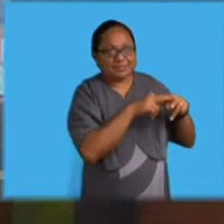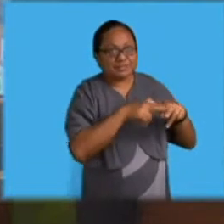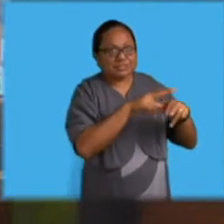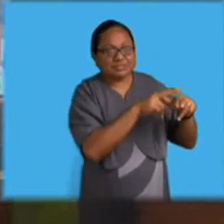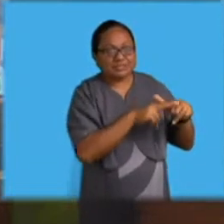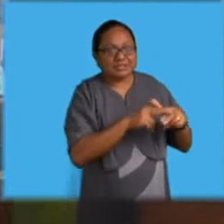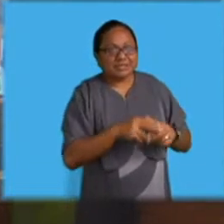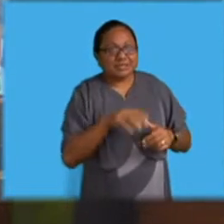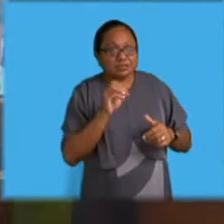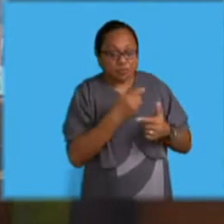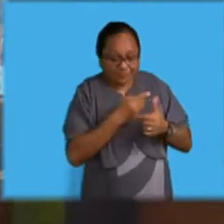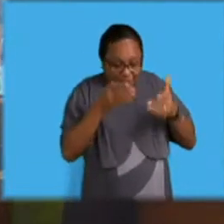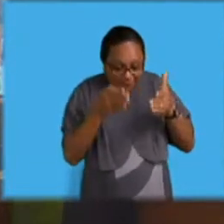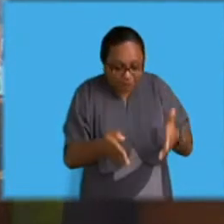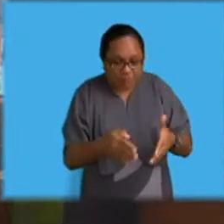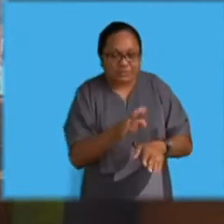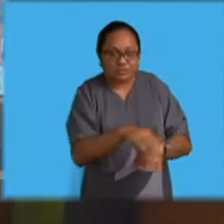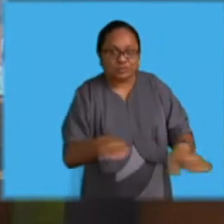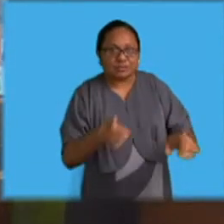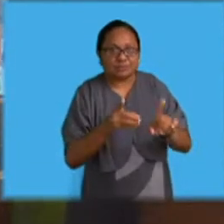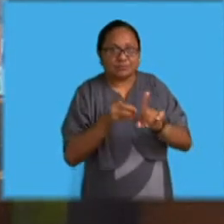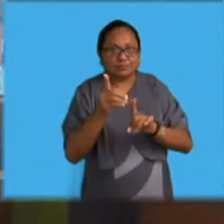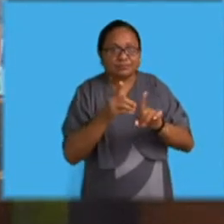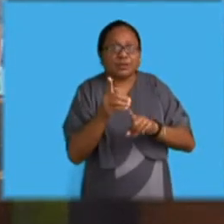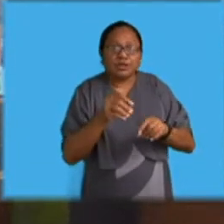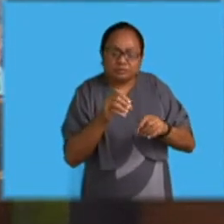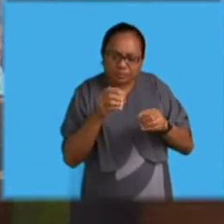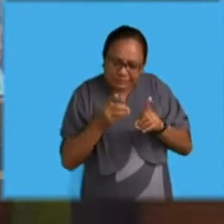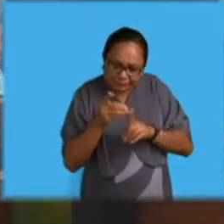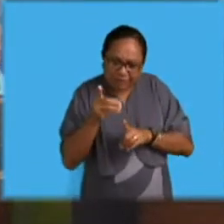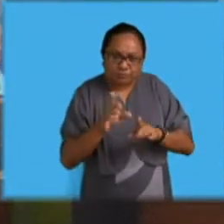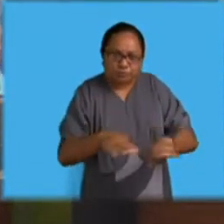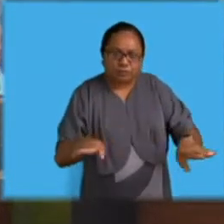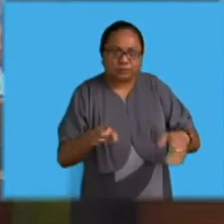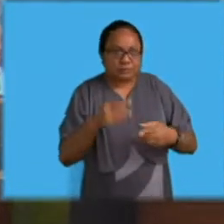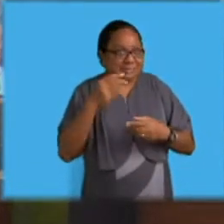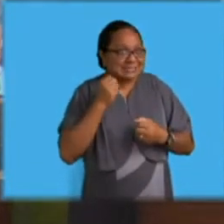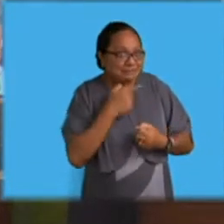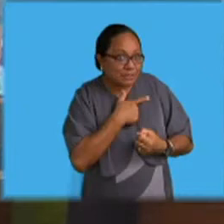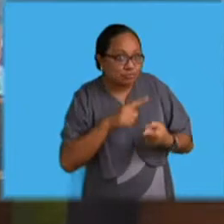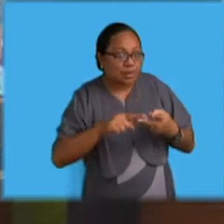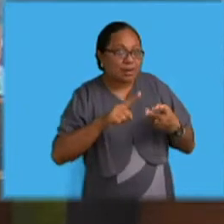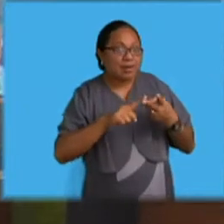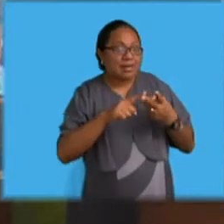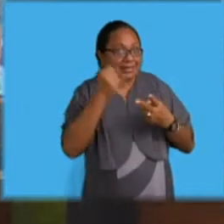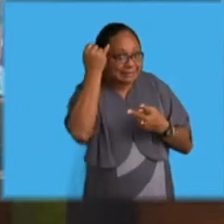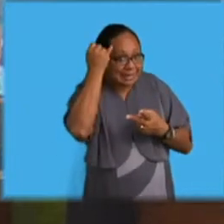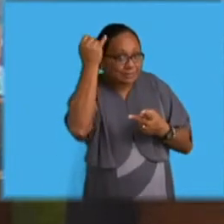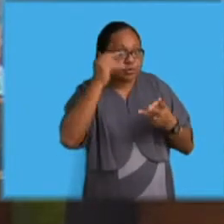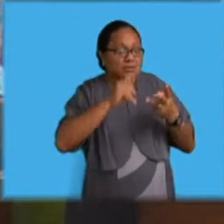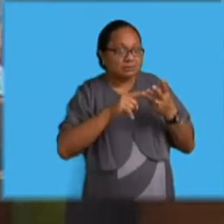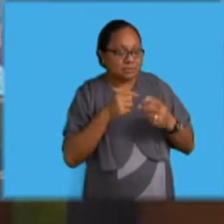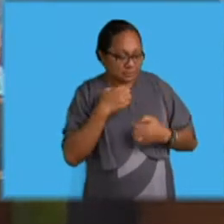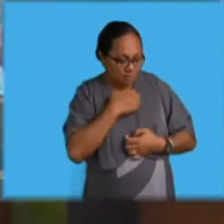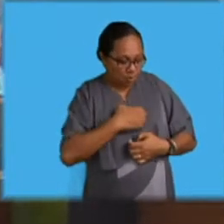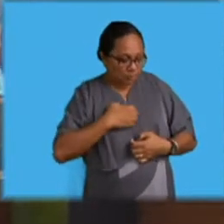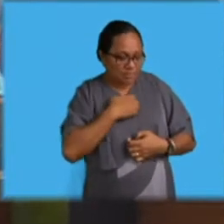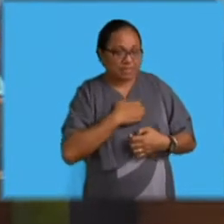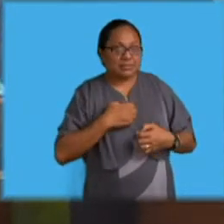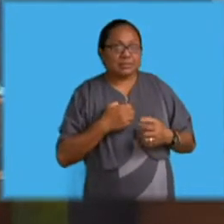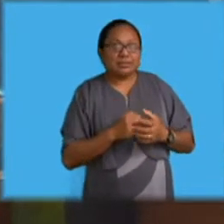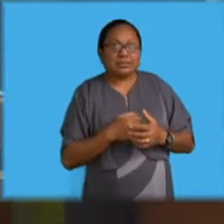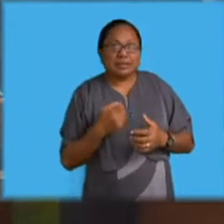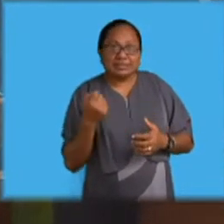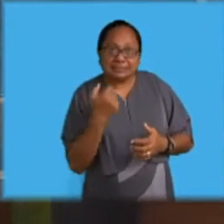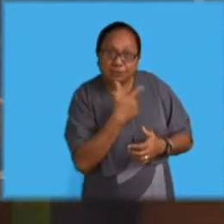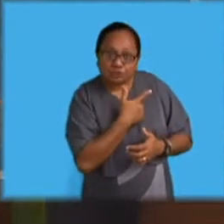centre of learning and contributes to the development of the child spiritually, intellectually, culturally, socially, emotionally, aesthetically and